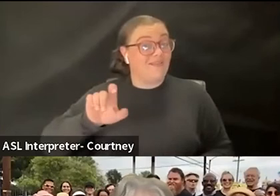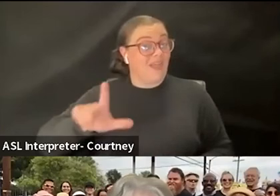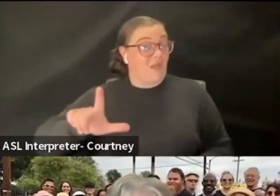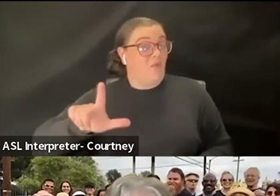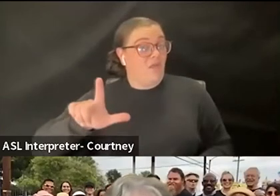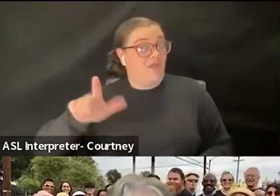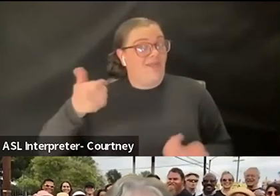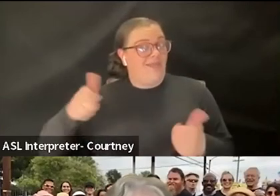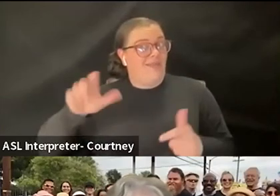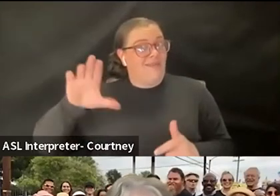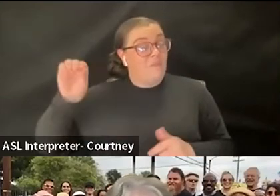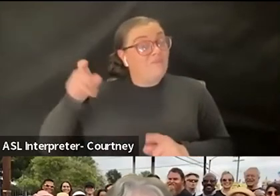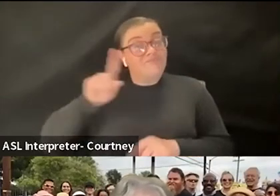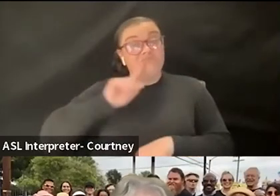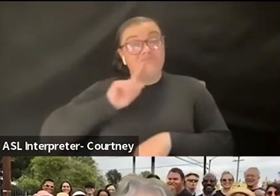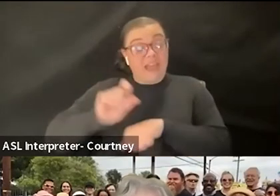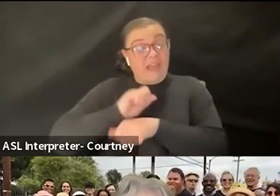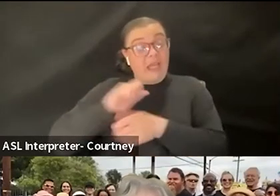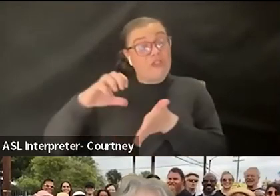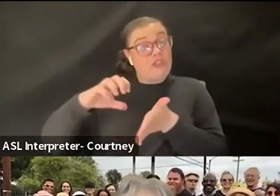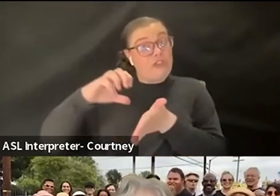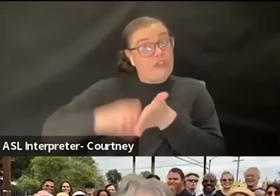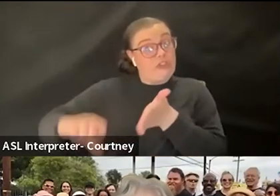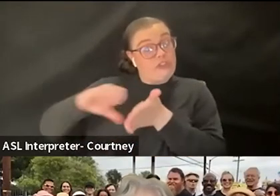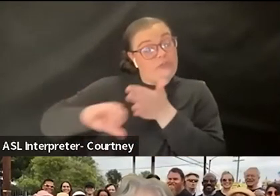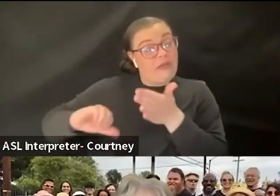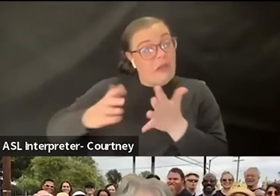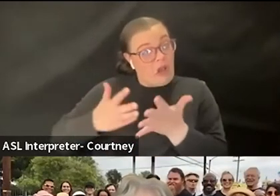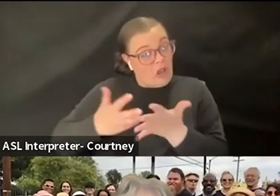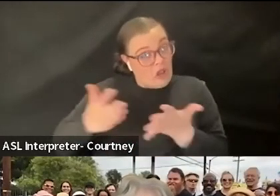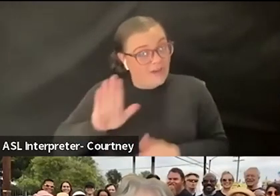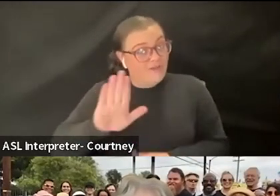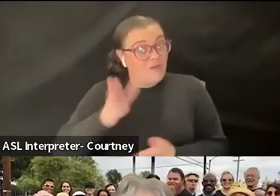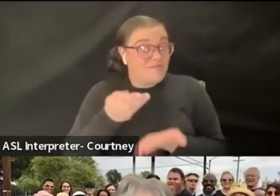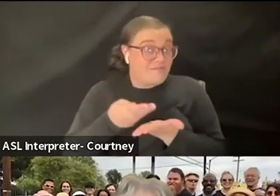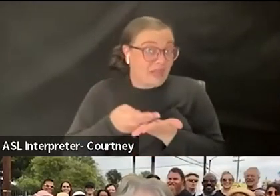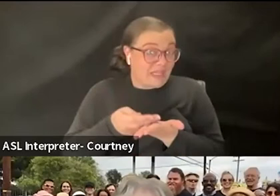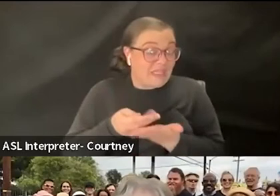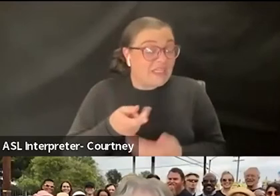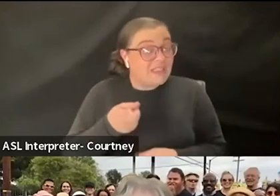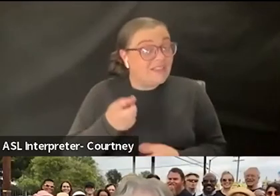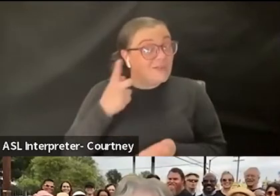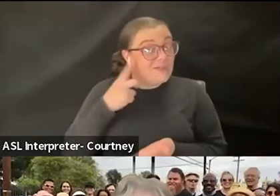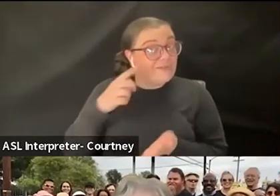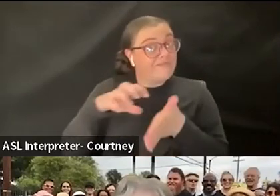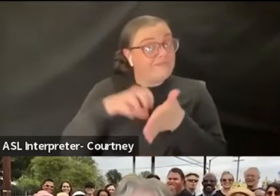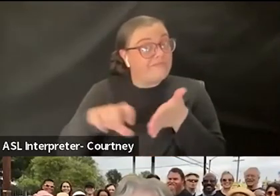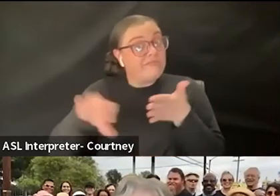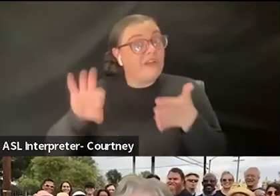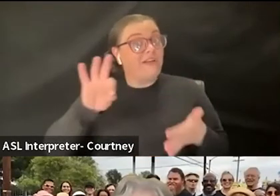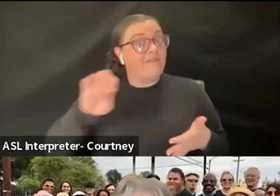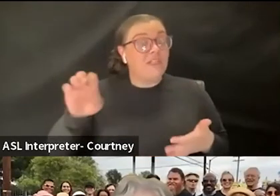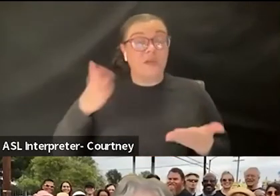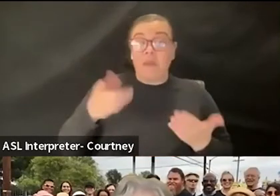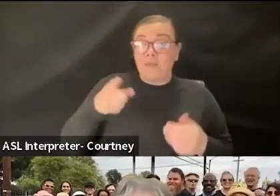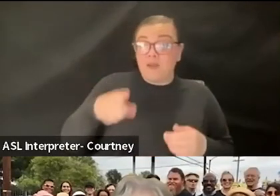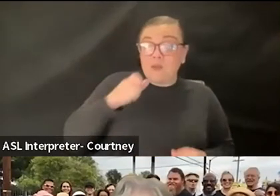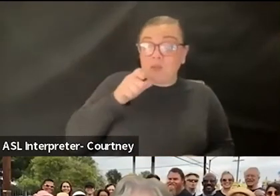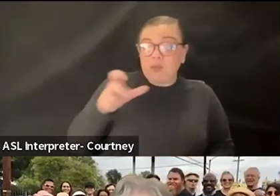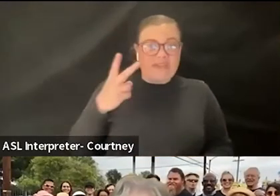not what most people think. They actually take a huge chunk of your money, and you may not even see a dime of that money, because if you